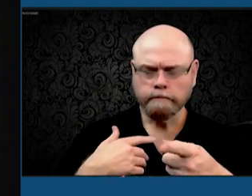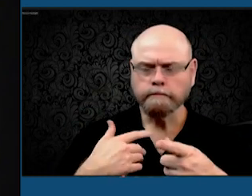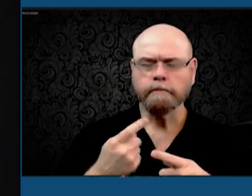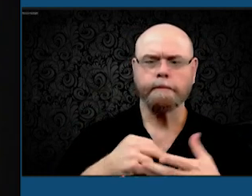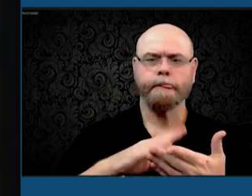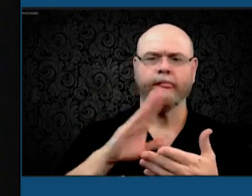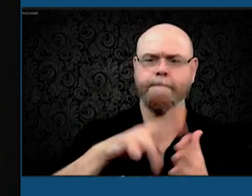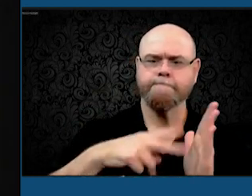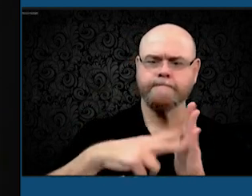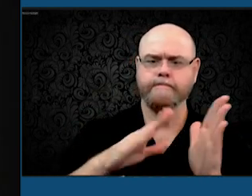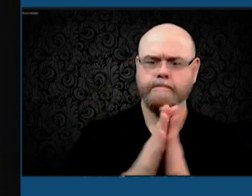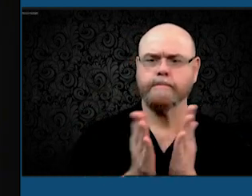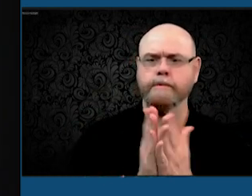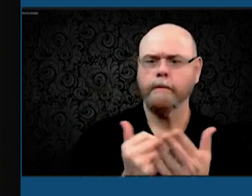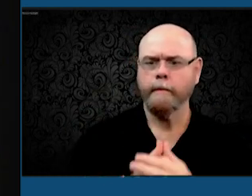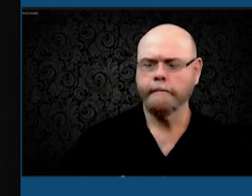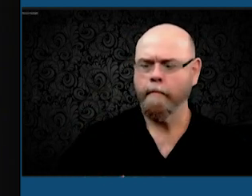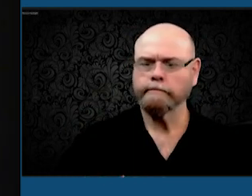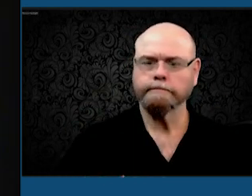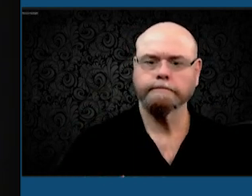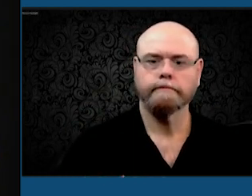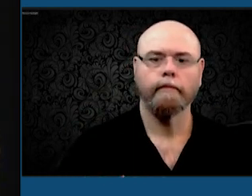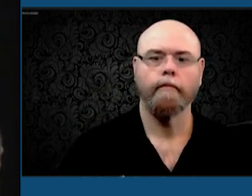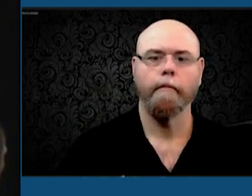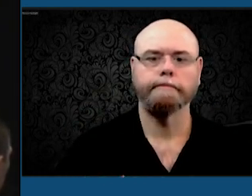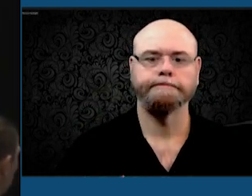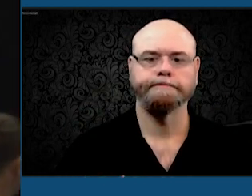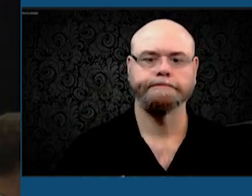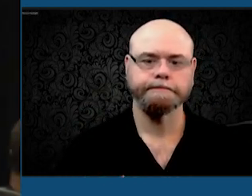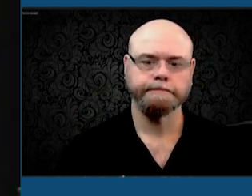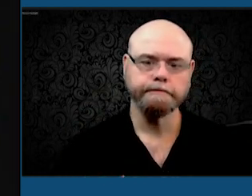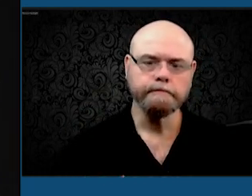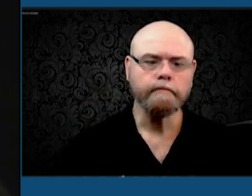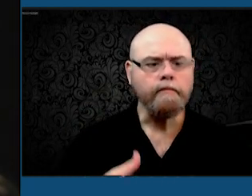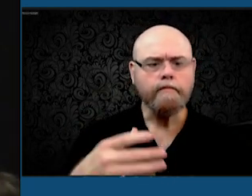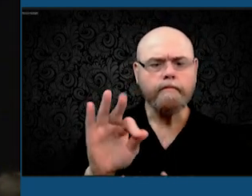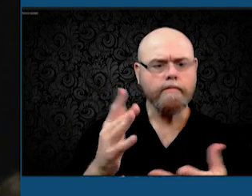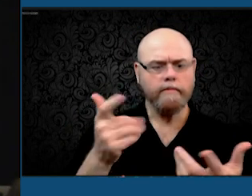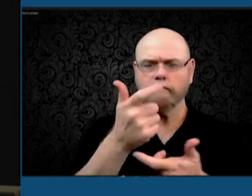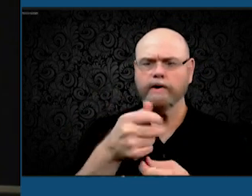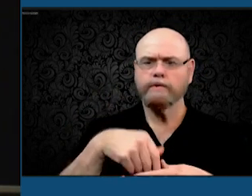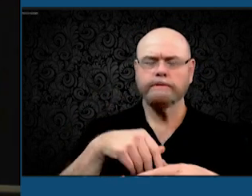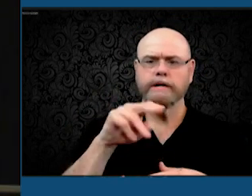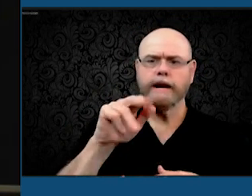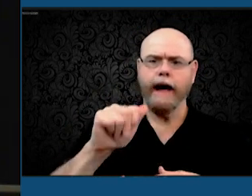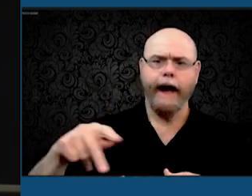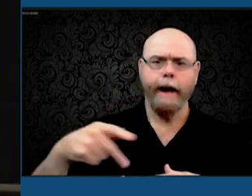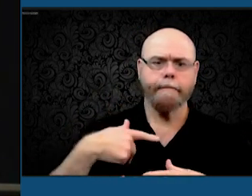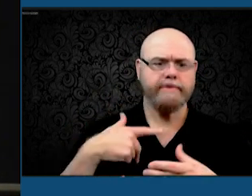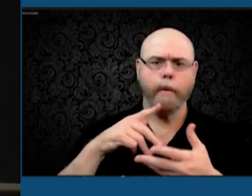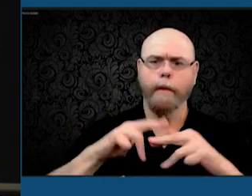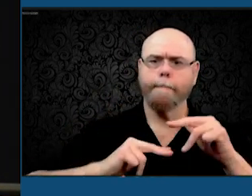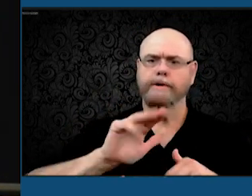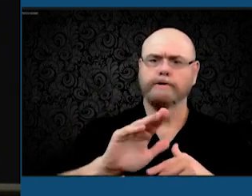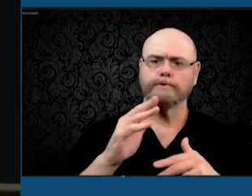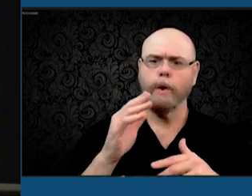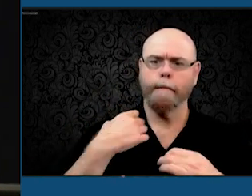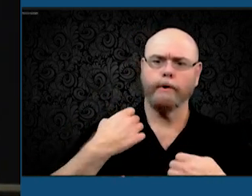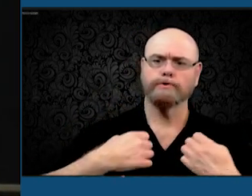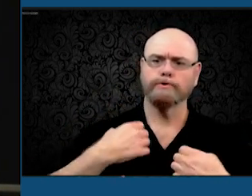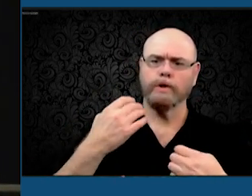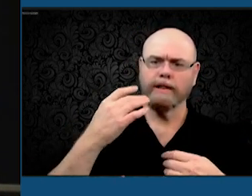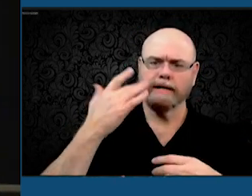Feel. If you're interested in an app that will help you build your emotional intelligence for free, please take a look at that app.